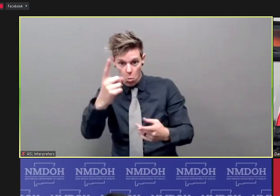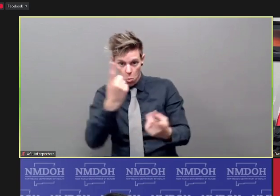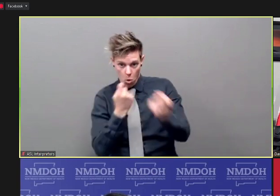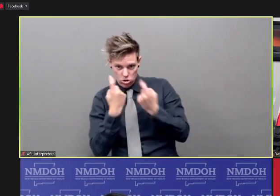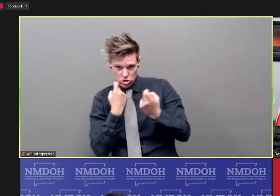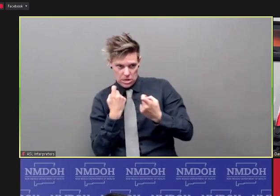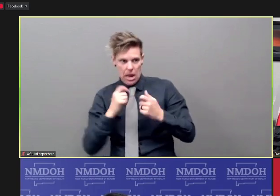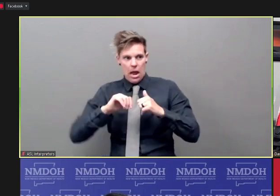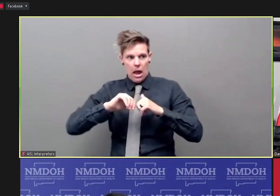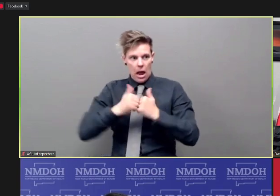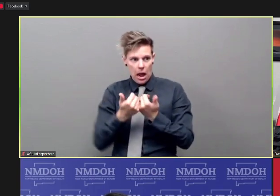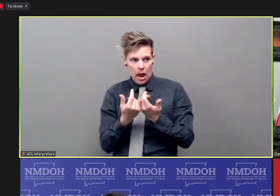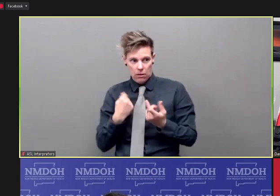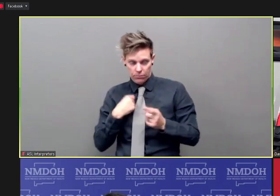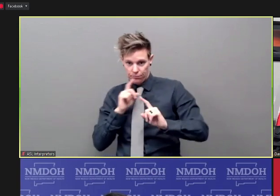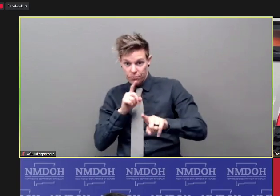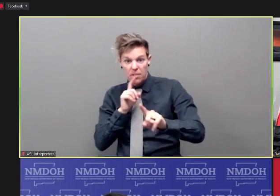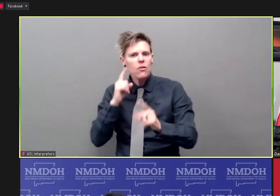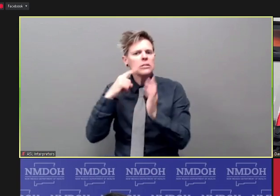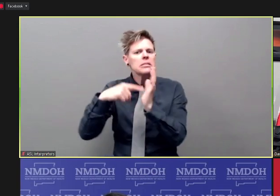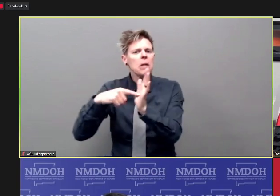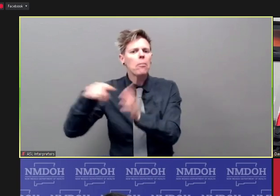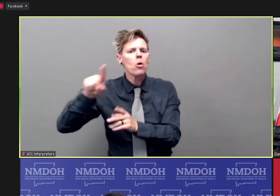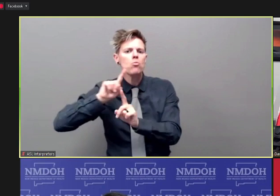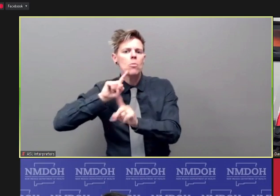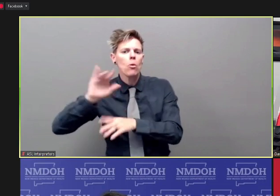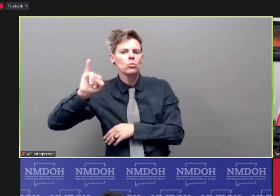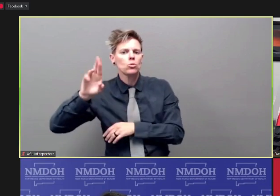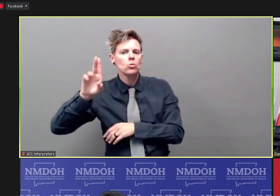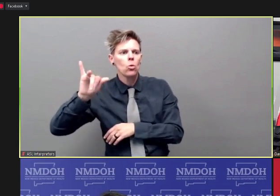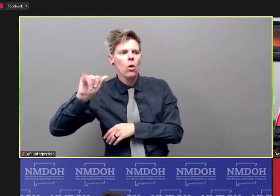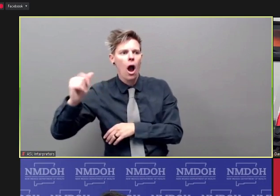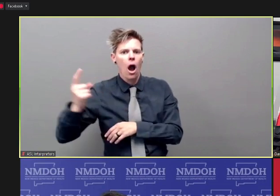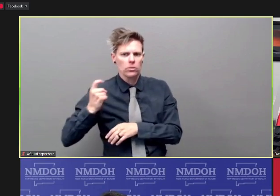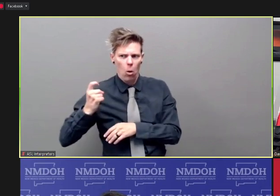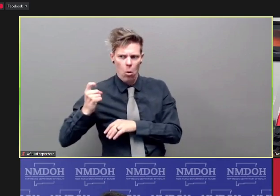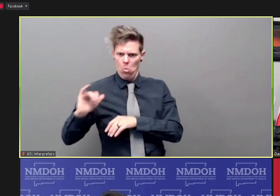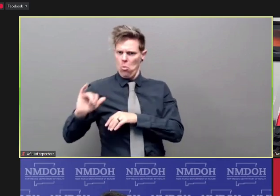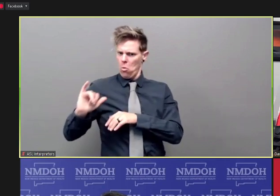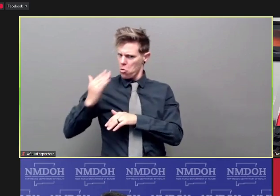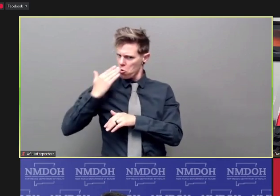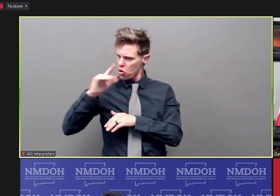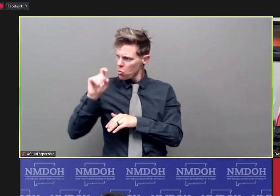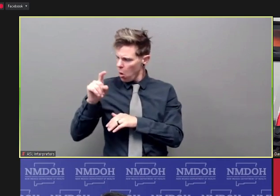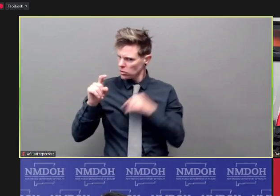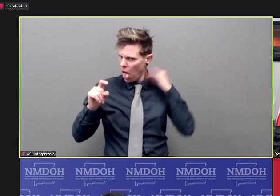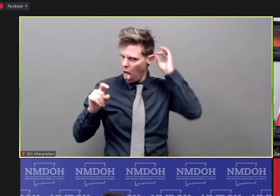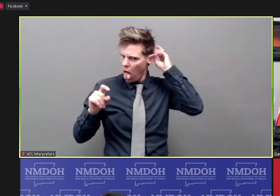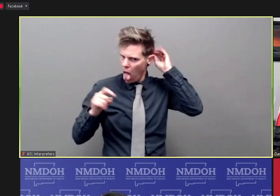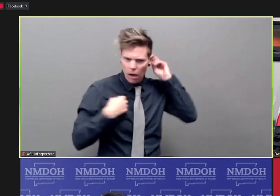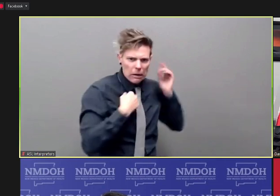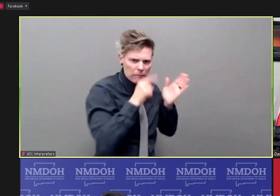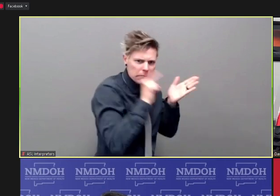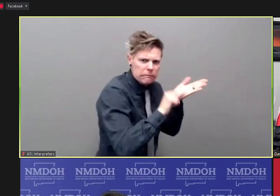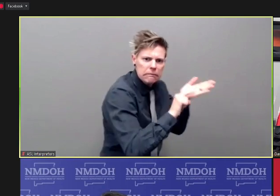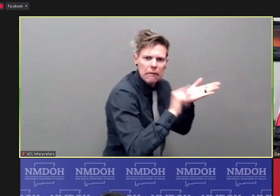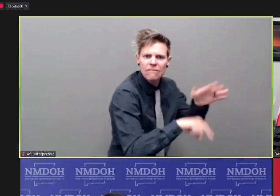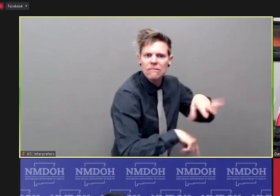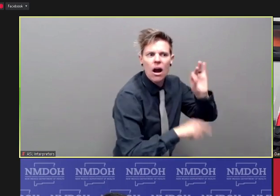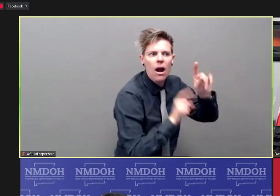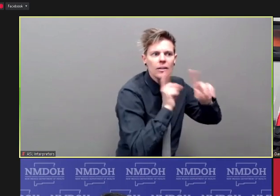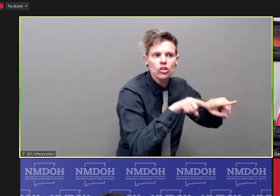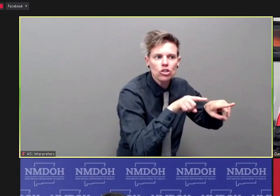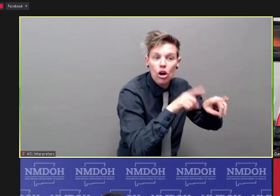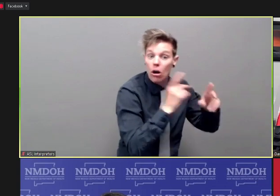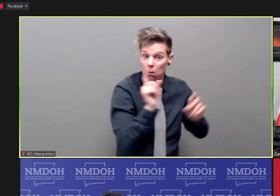going to happen. You know, what kind of vaccination declination rates we're going to see, you know, in the coming year. But again,